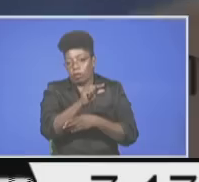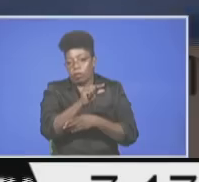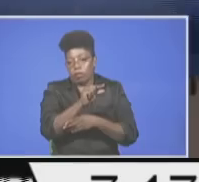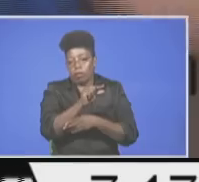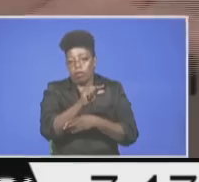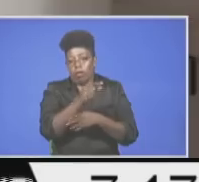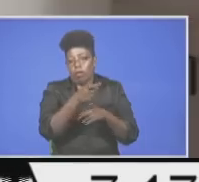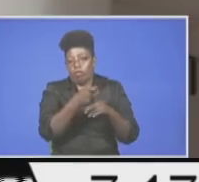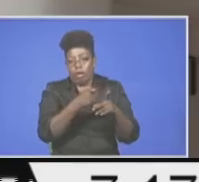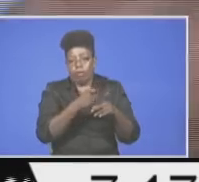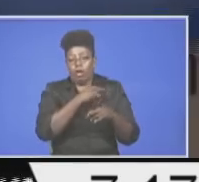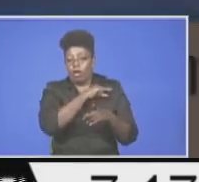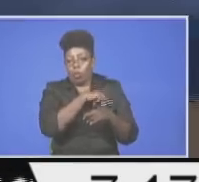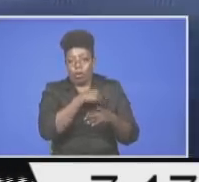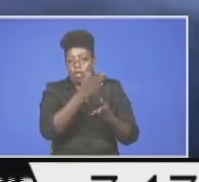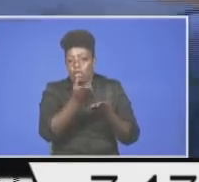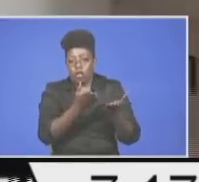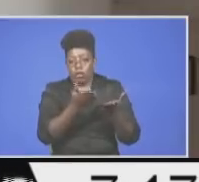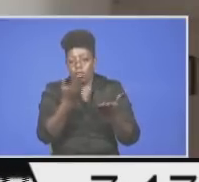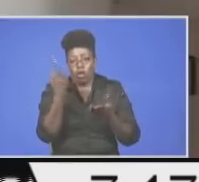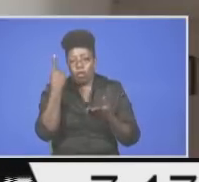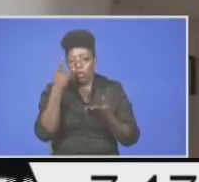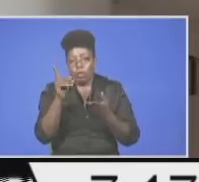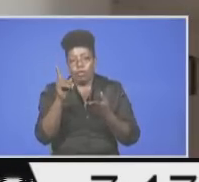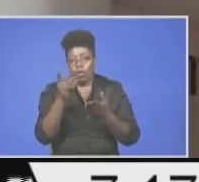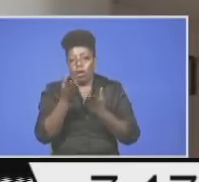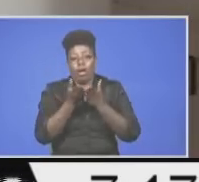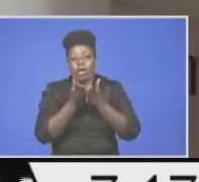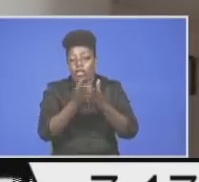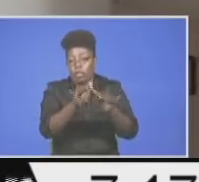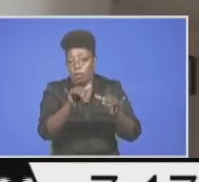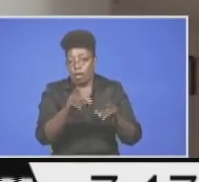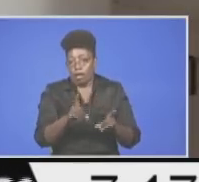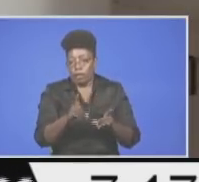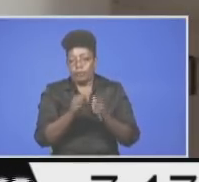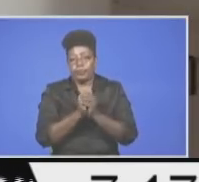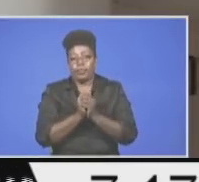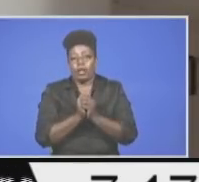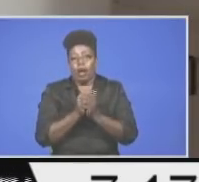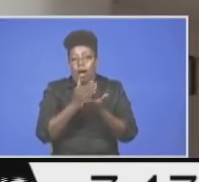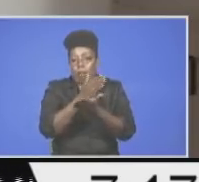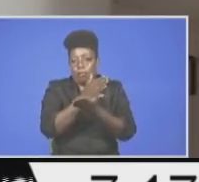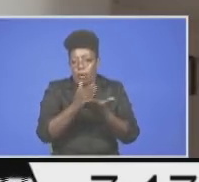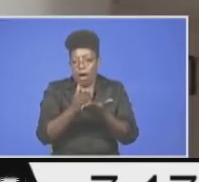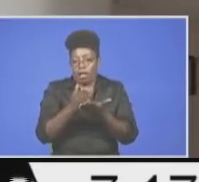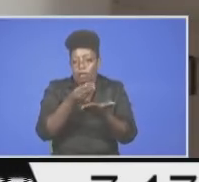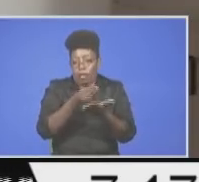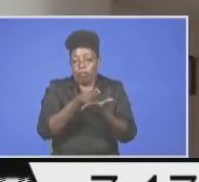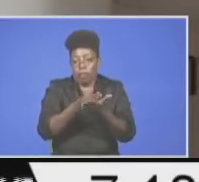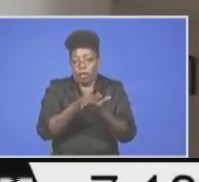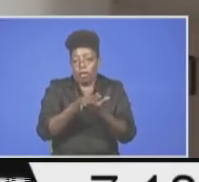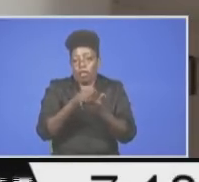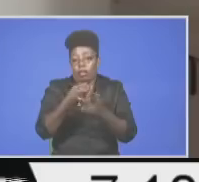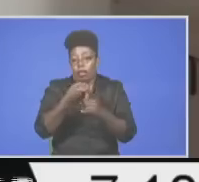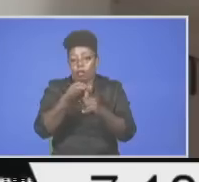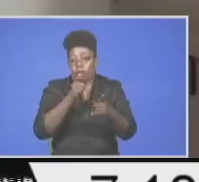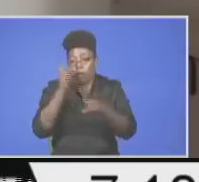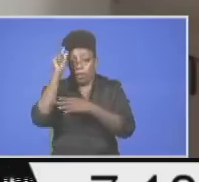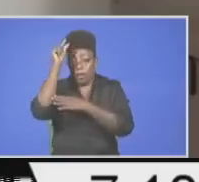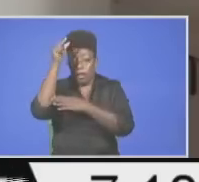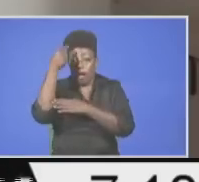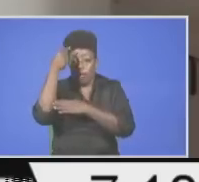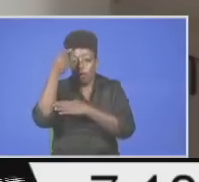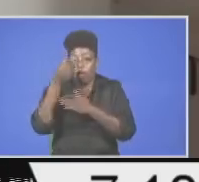a Quality Service Limited or even the shipyard, that part of their salary comes from the government through the 52